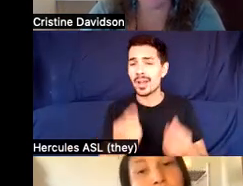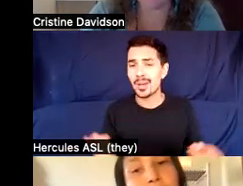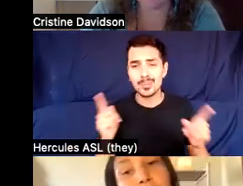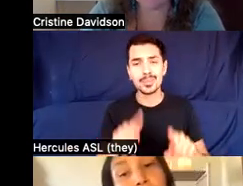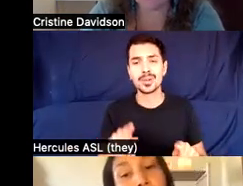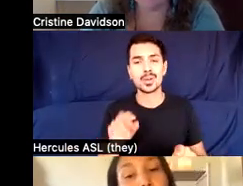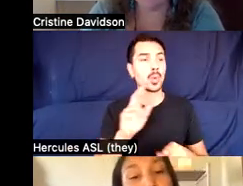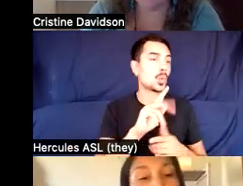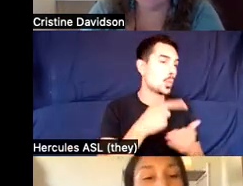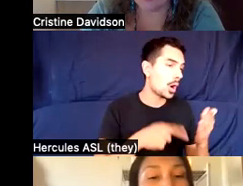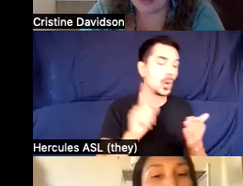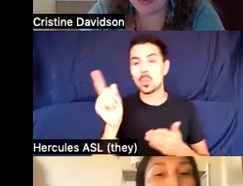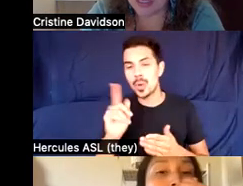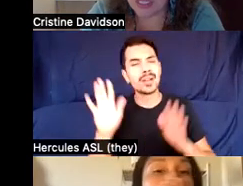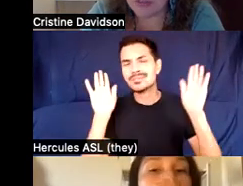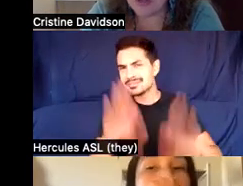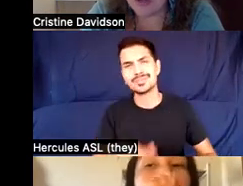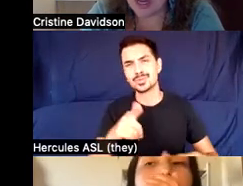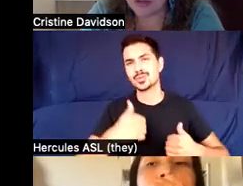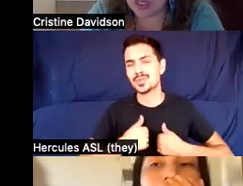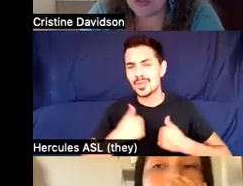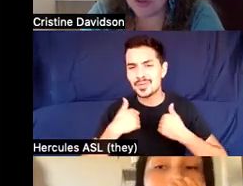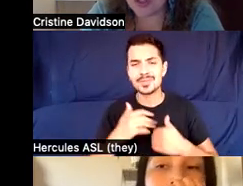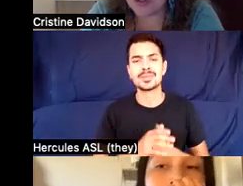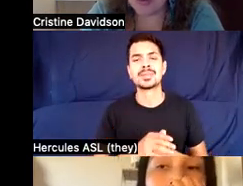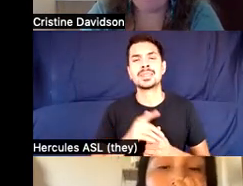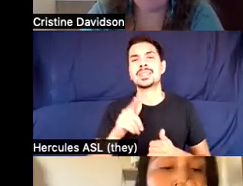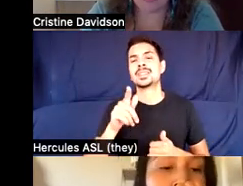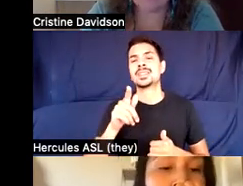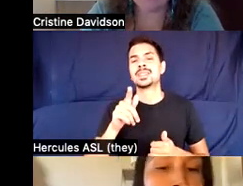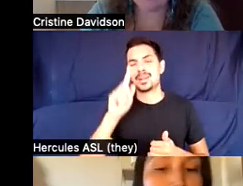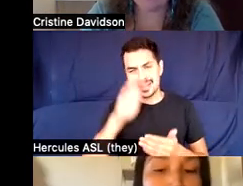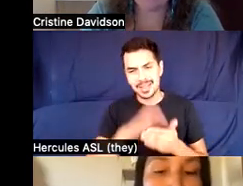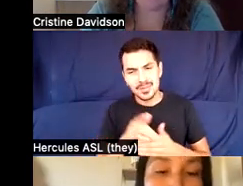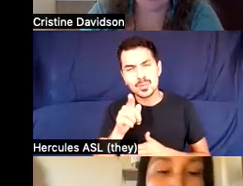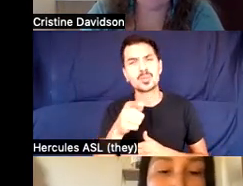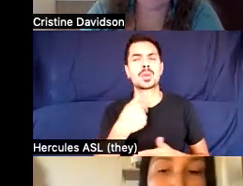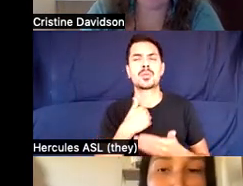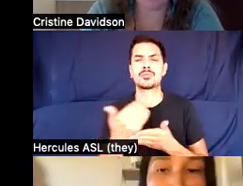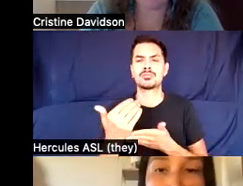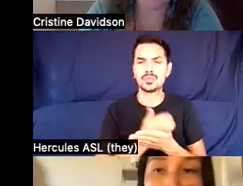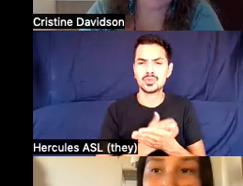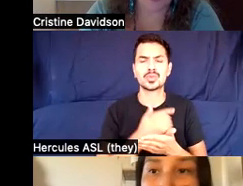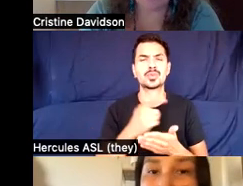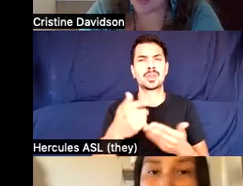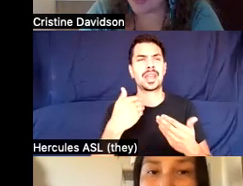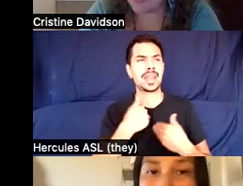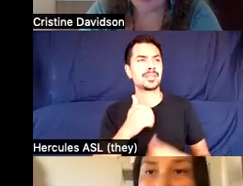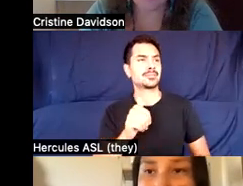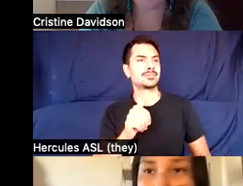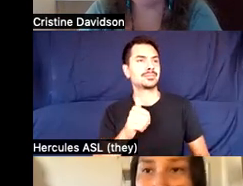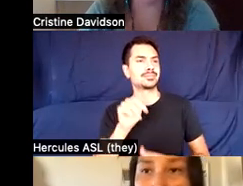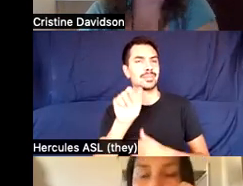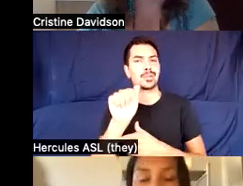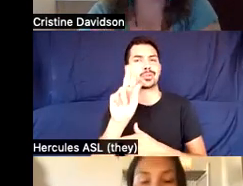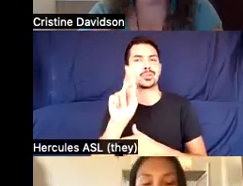that occurred. I believe you. I am here for you. You have the right to safety and autonomy, regardless of where you are.